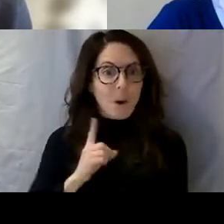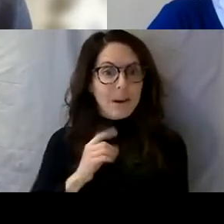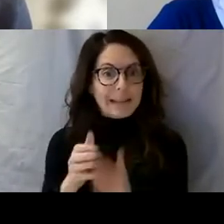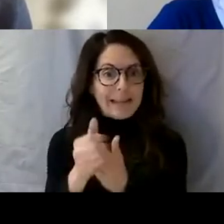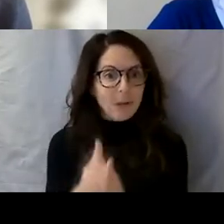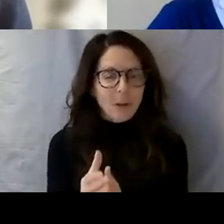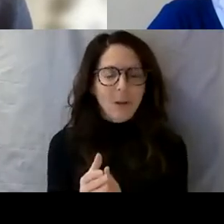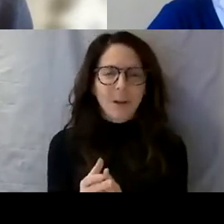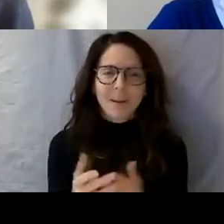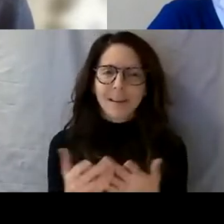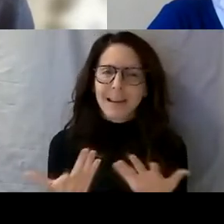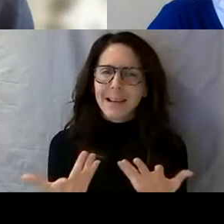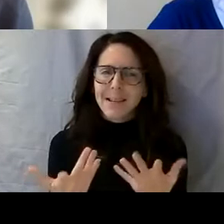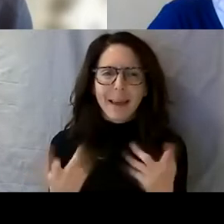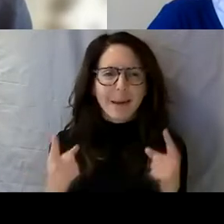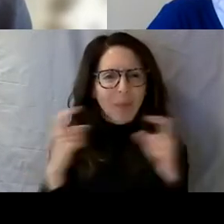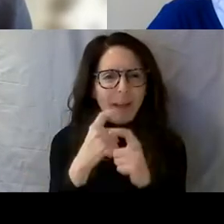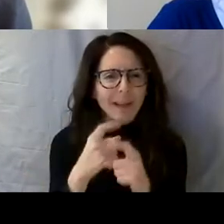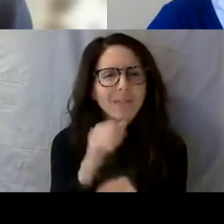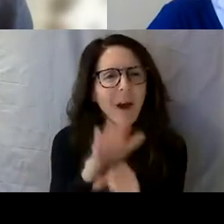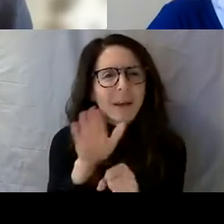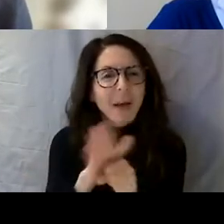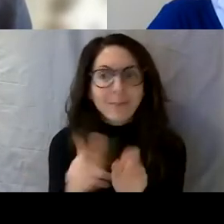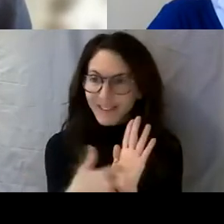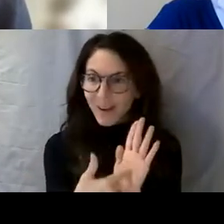there to shepherd an agenda. You have to